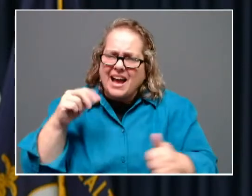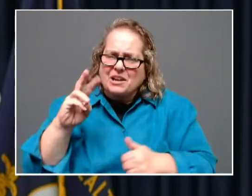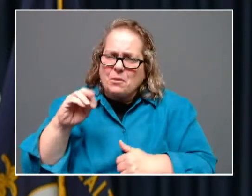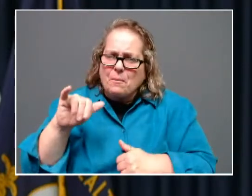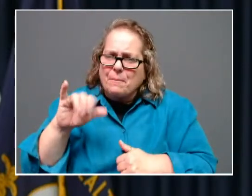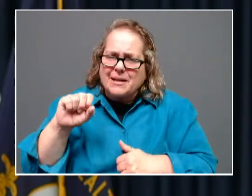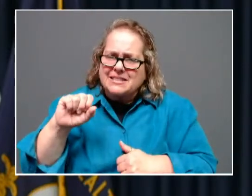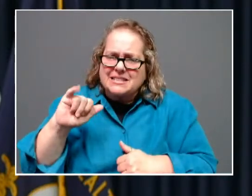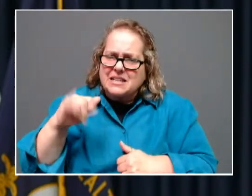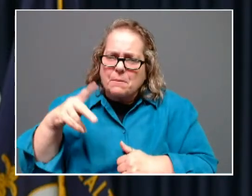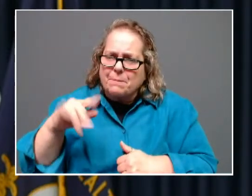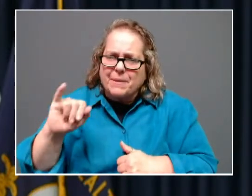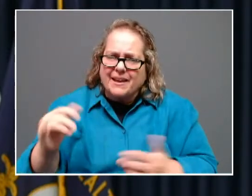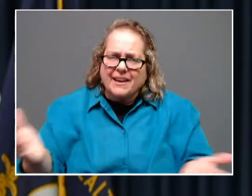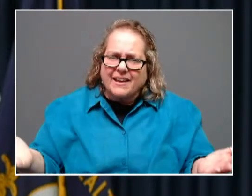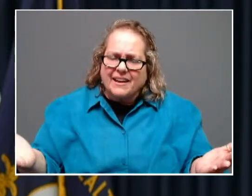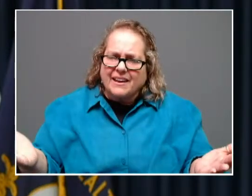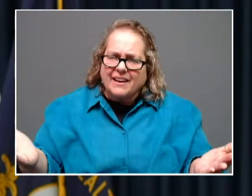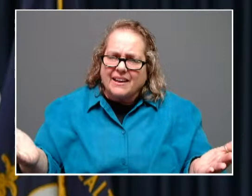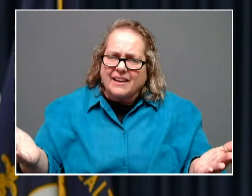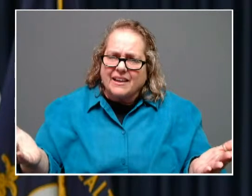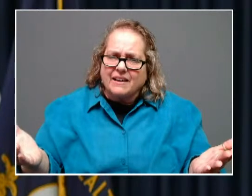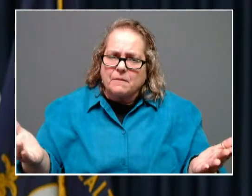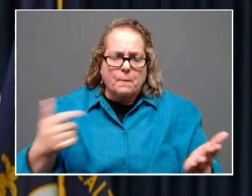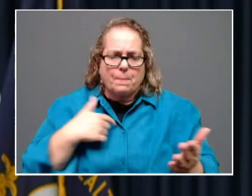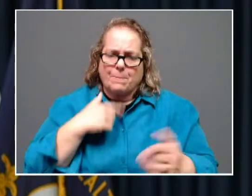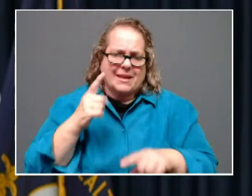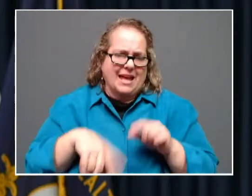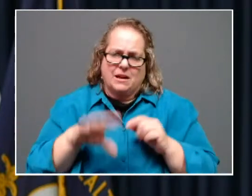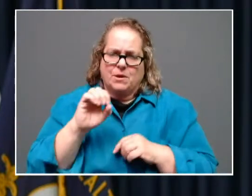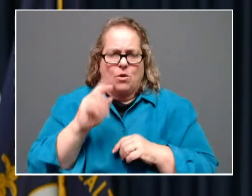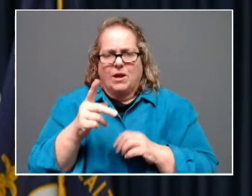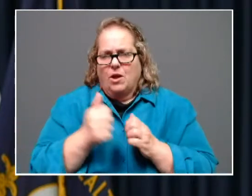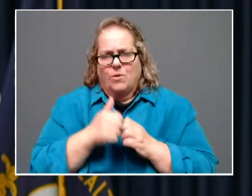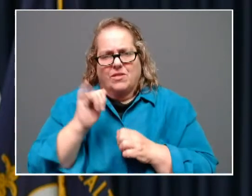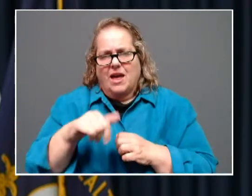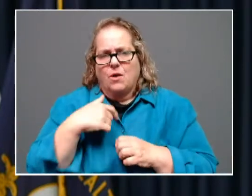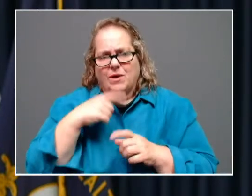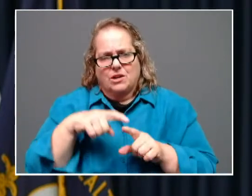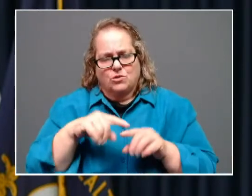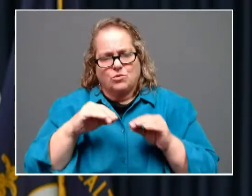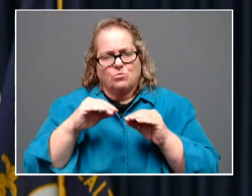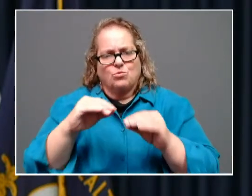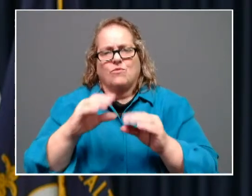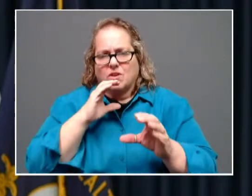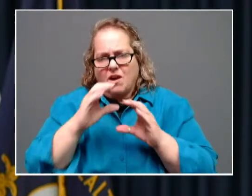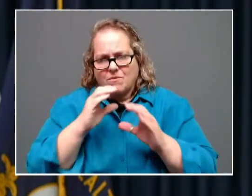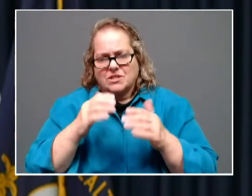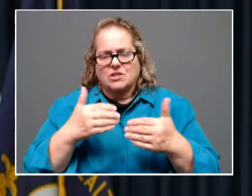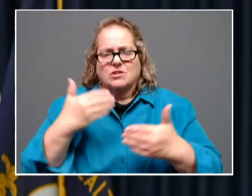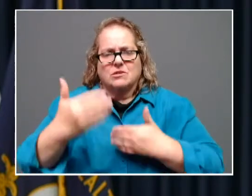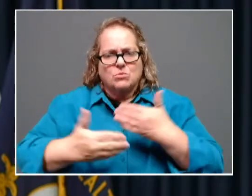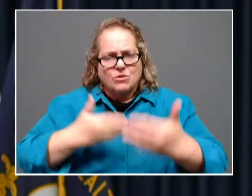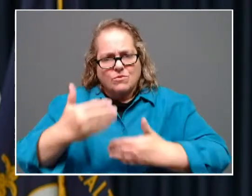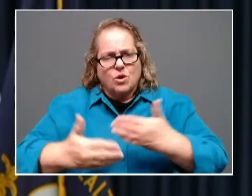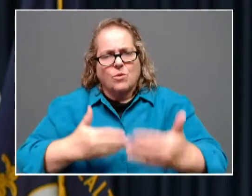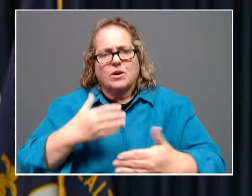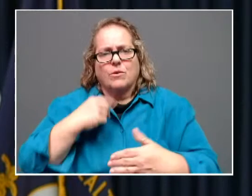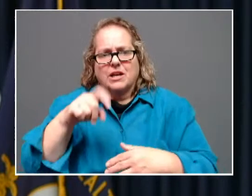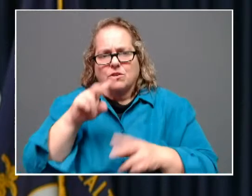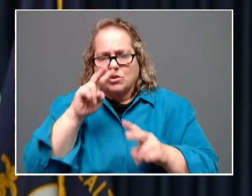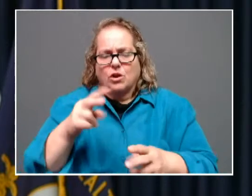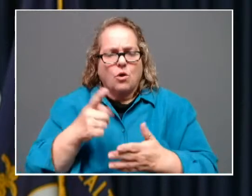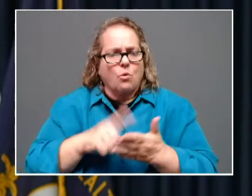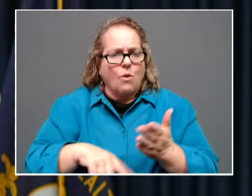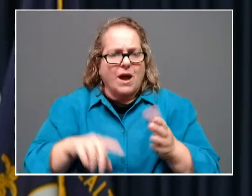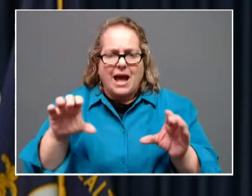okay with. And it's time to certainly move the conversation forward and to look at what action,